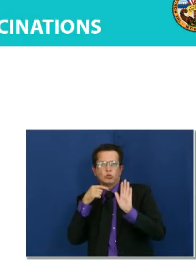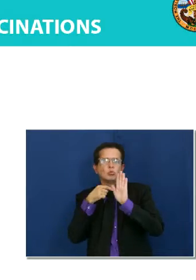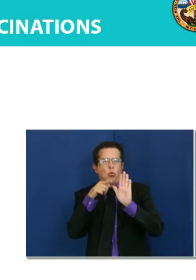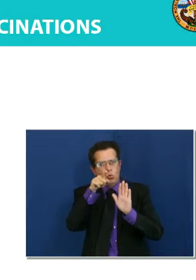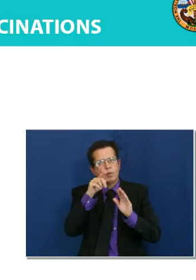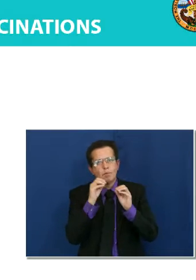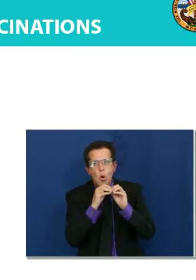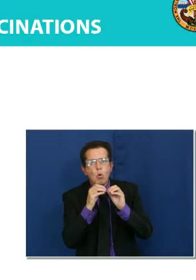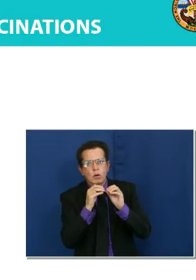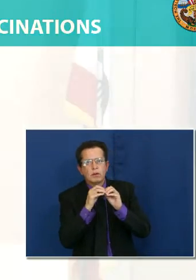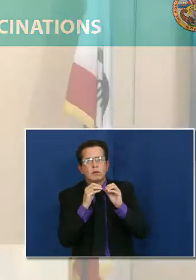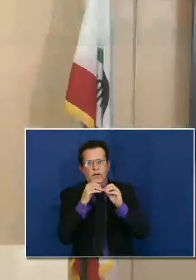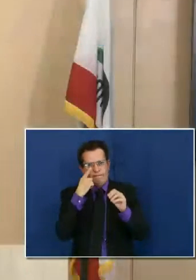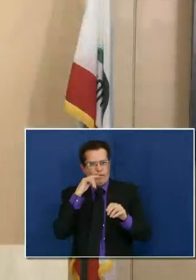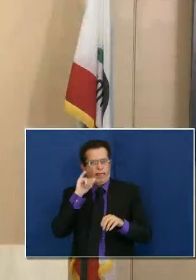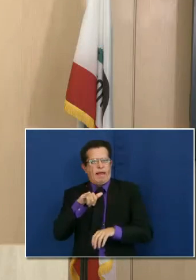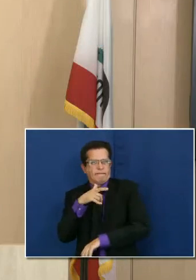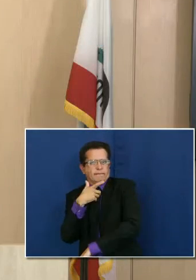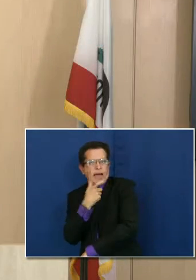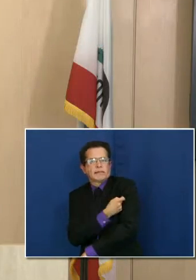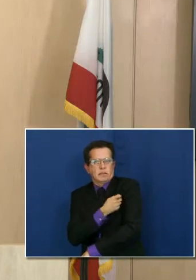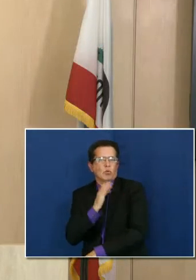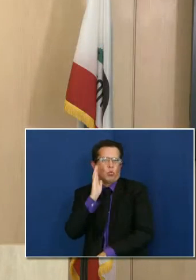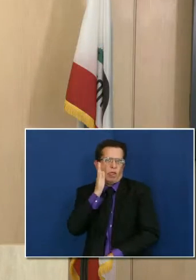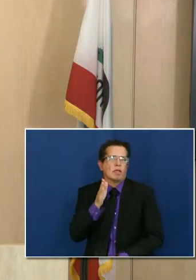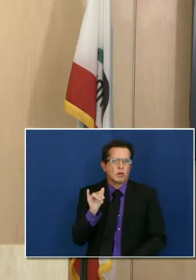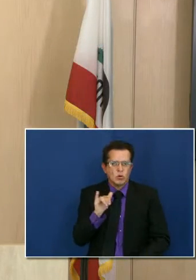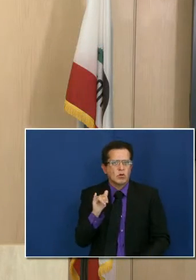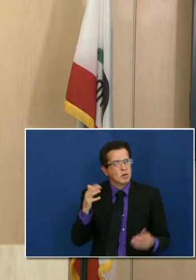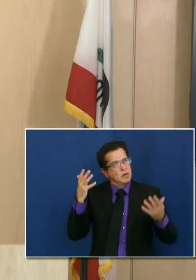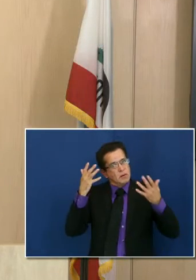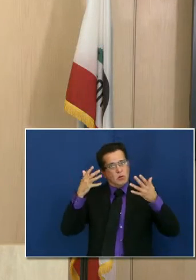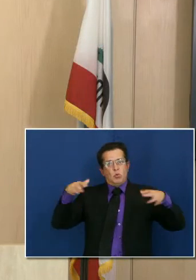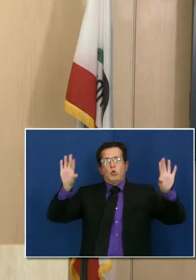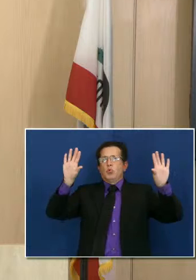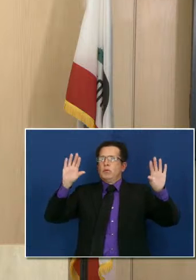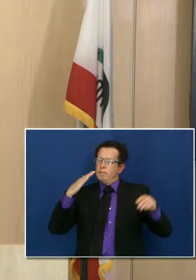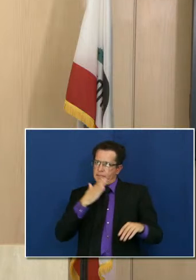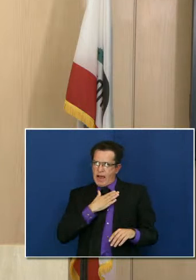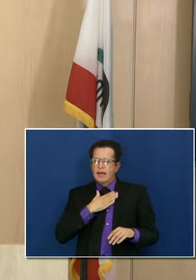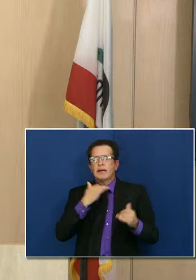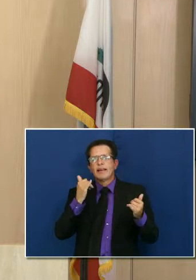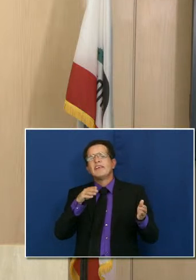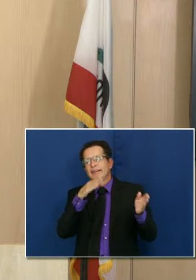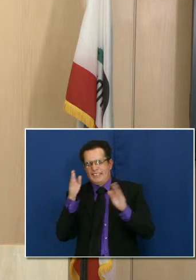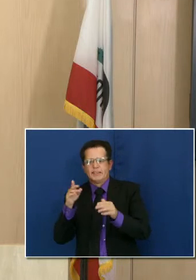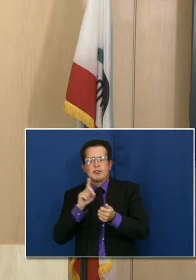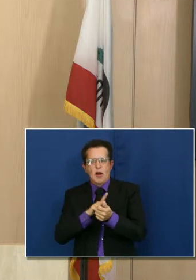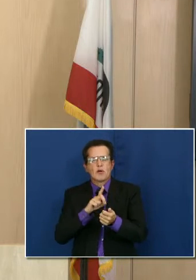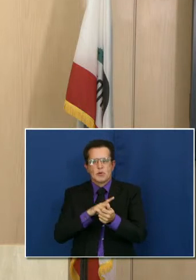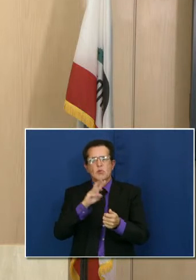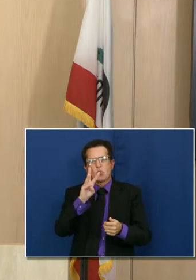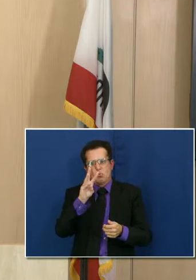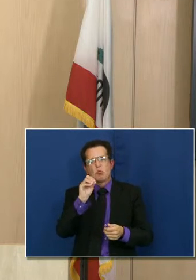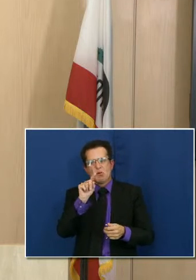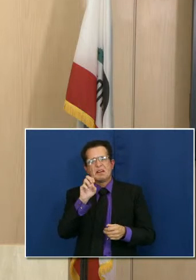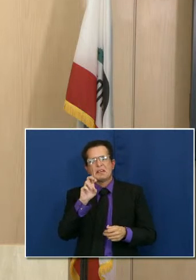county's efforts surrounding vaccines. That concludes my update. I'll now turn it over to Dr. Wooten for a public health officer's update.